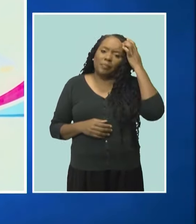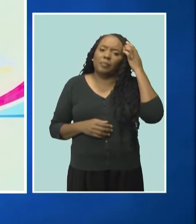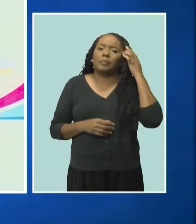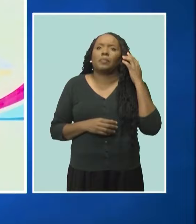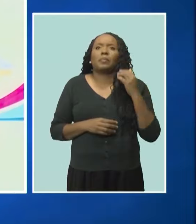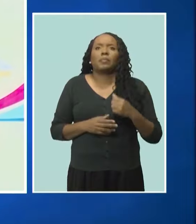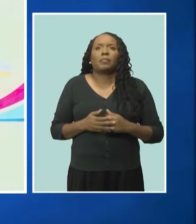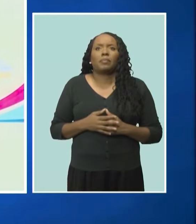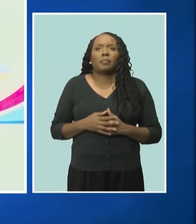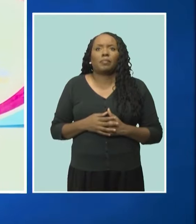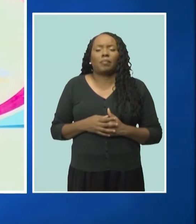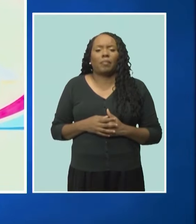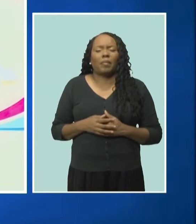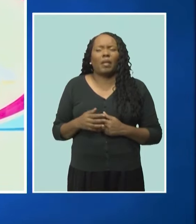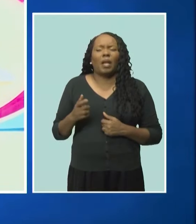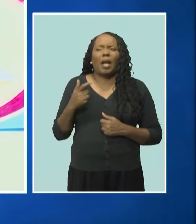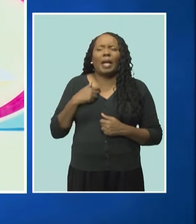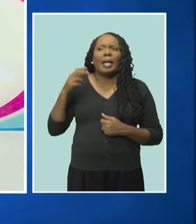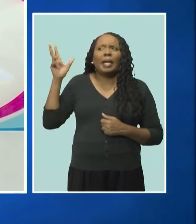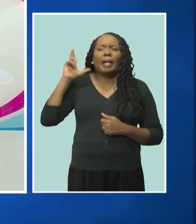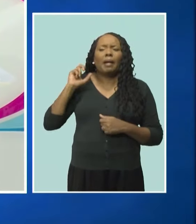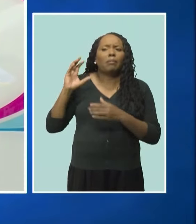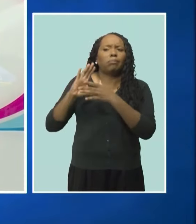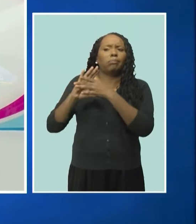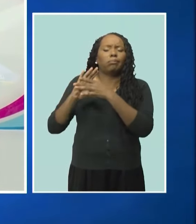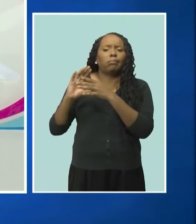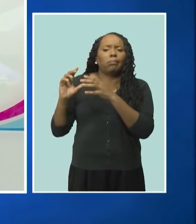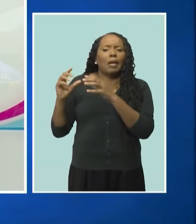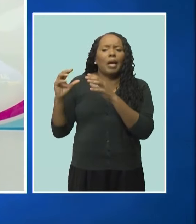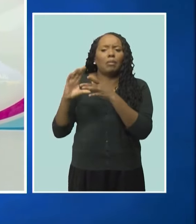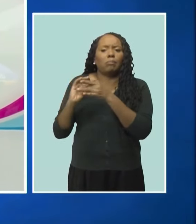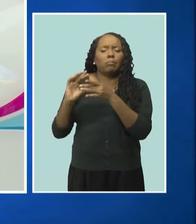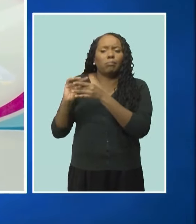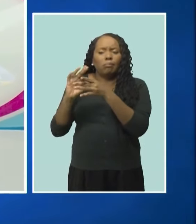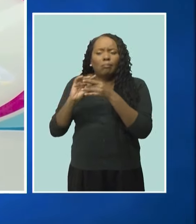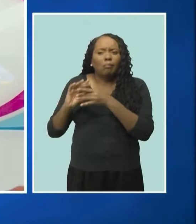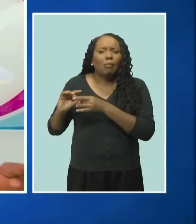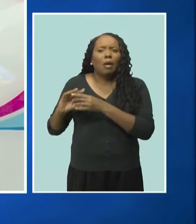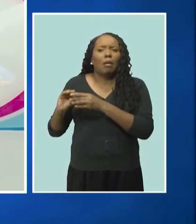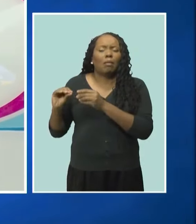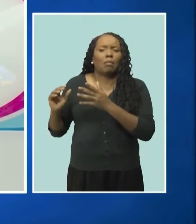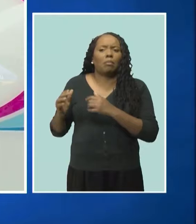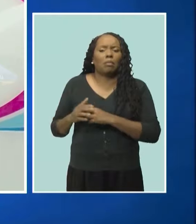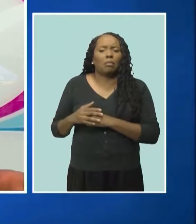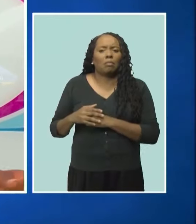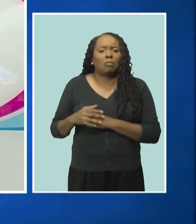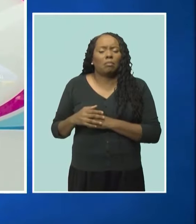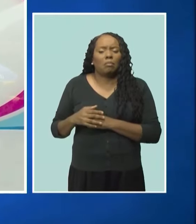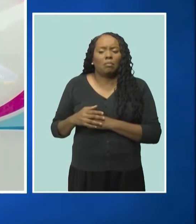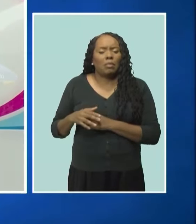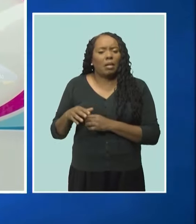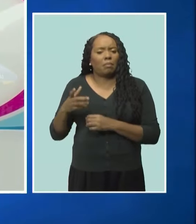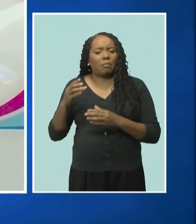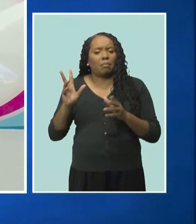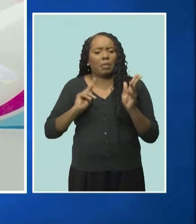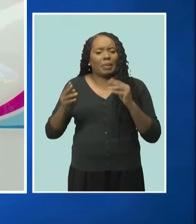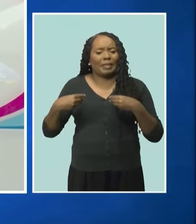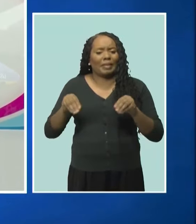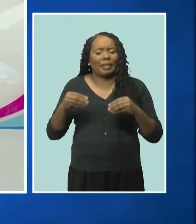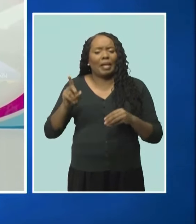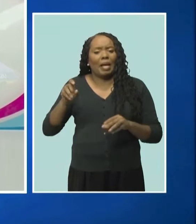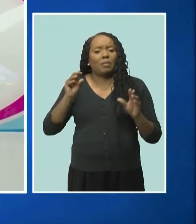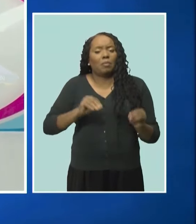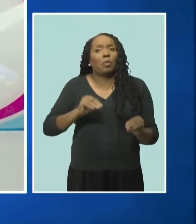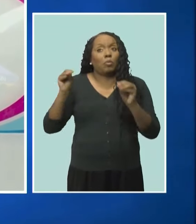vendors gonna move from certain places, like if anything, and they all come to die with like some boy, like put me some place that we can still make an